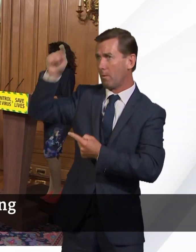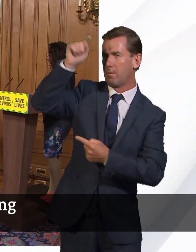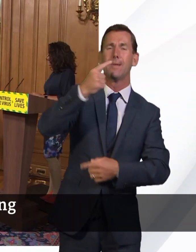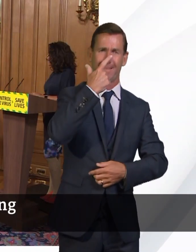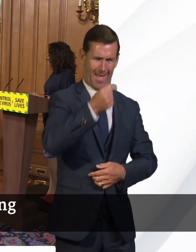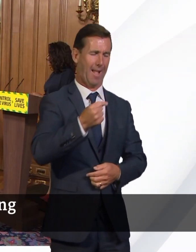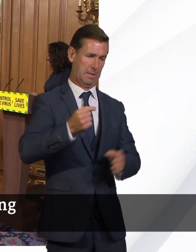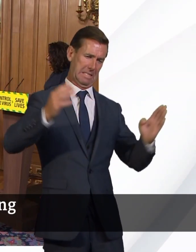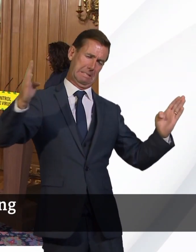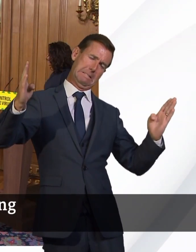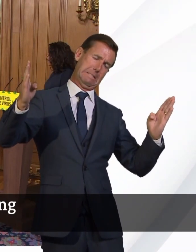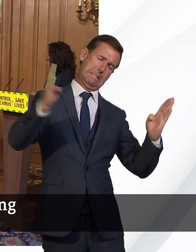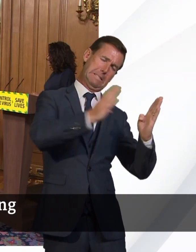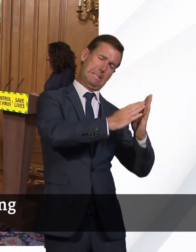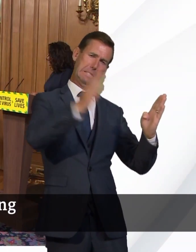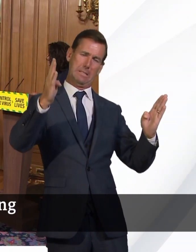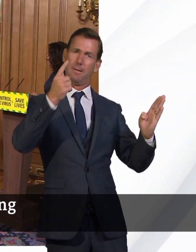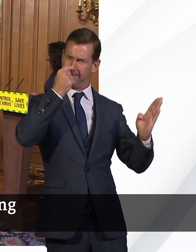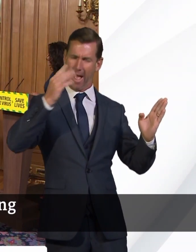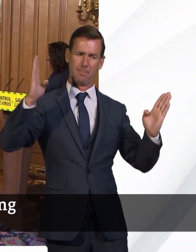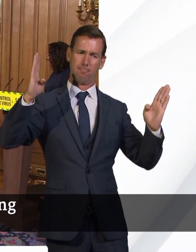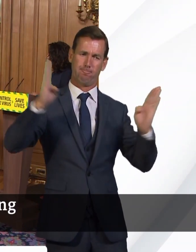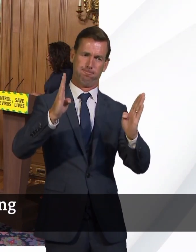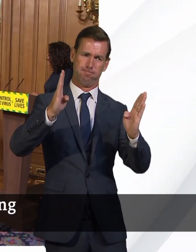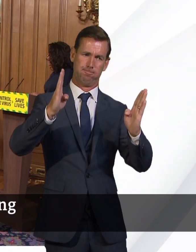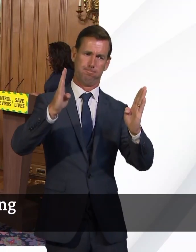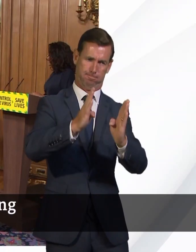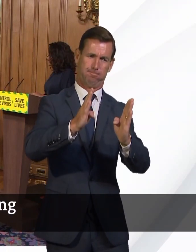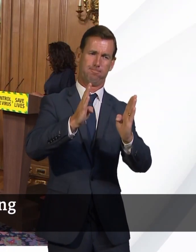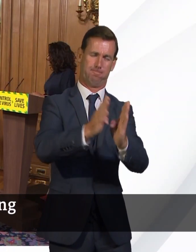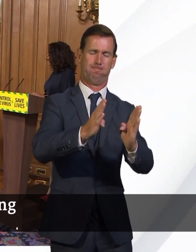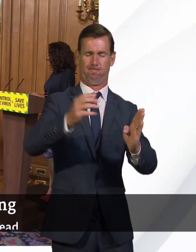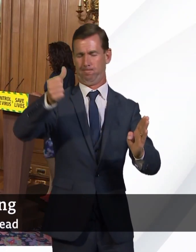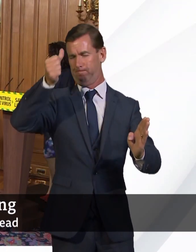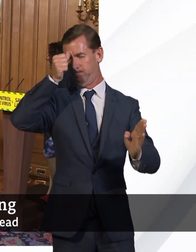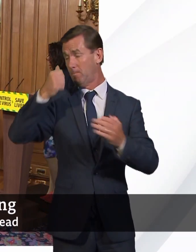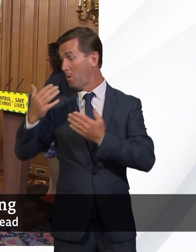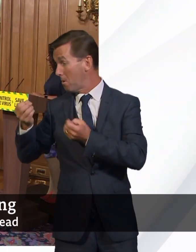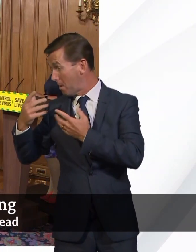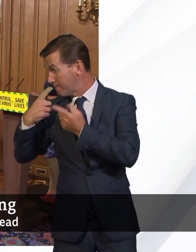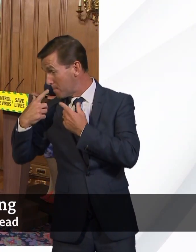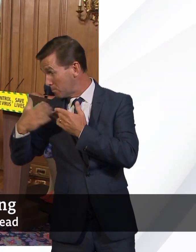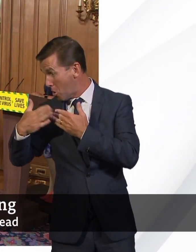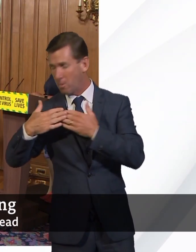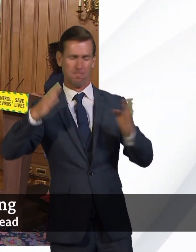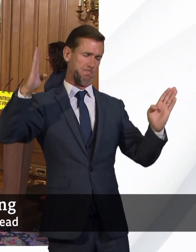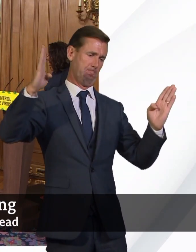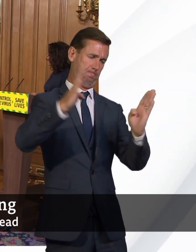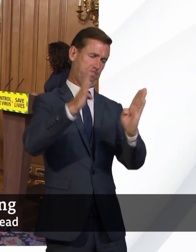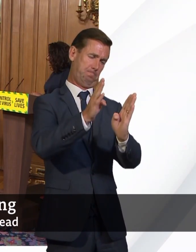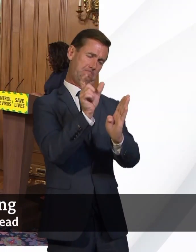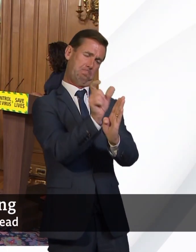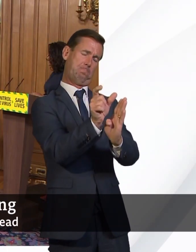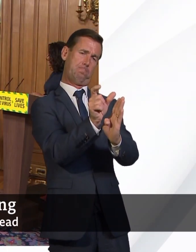our confidence concerns are, and the clearer we are that we know exactly how many cases there are in the UK.